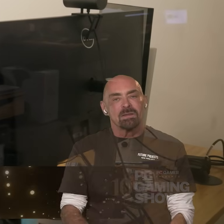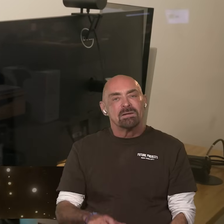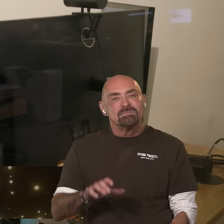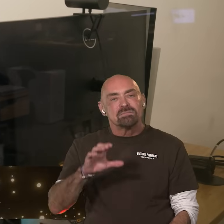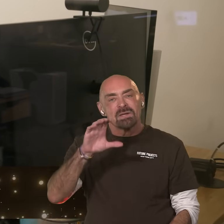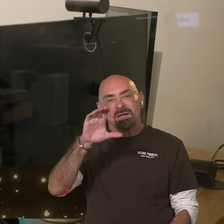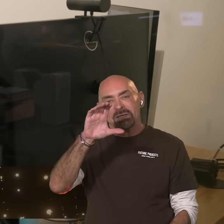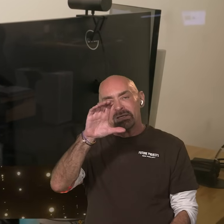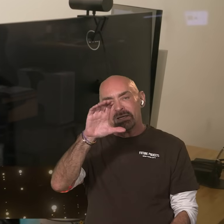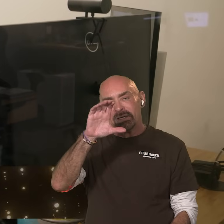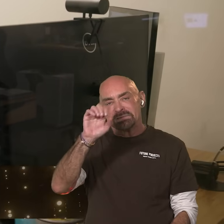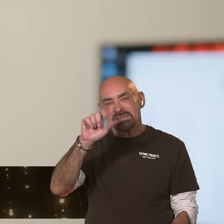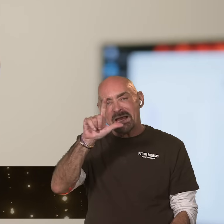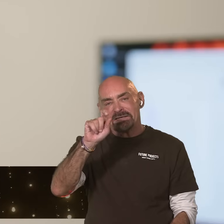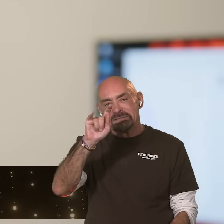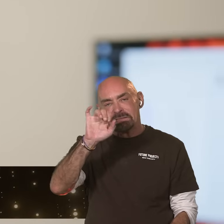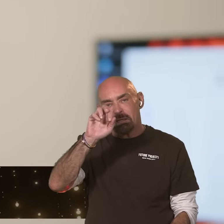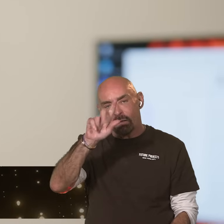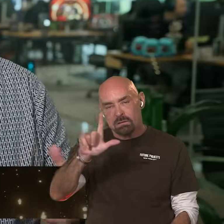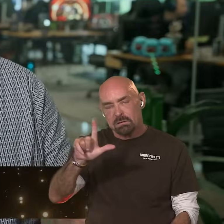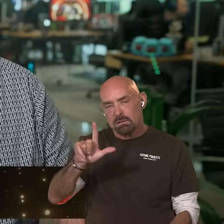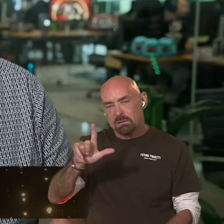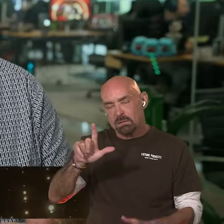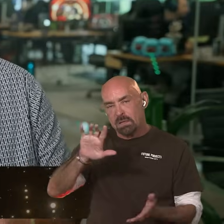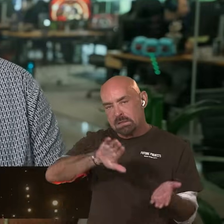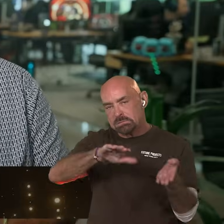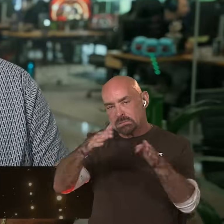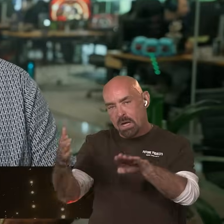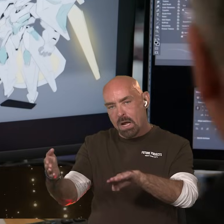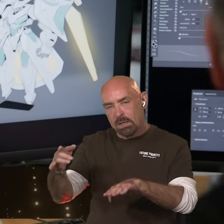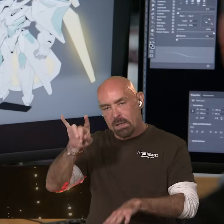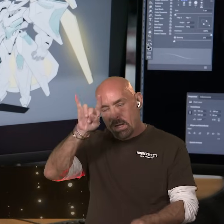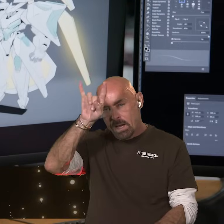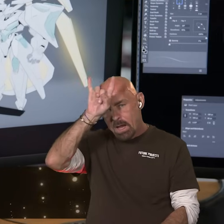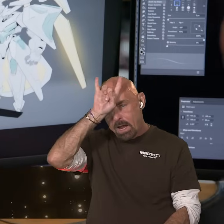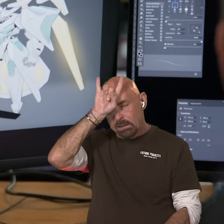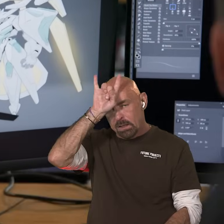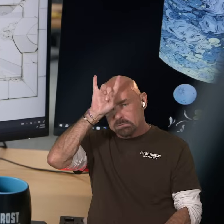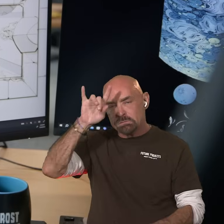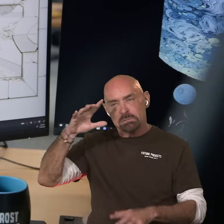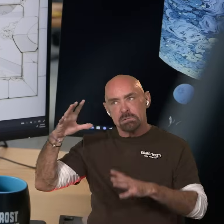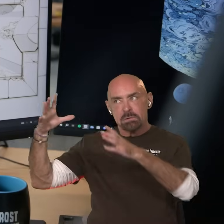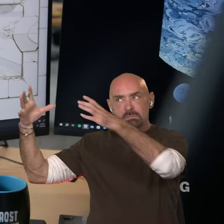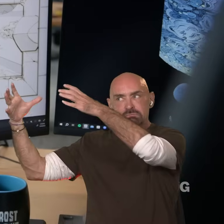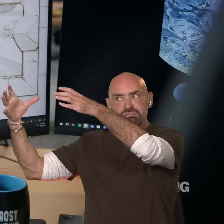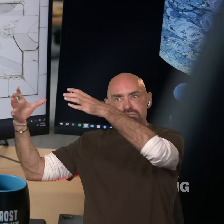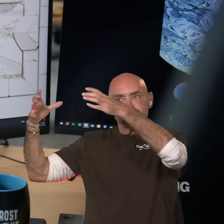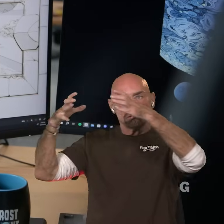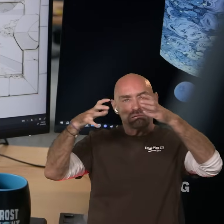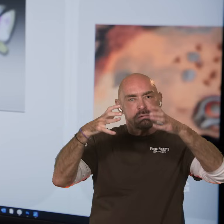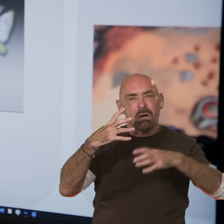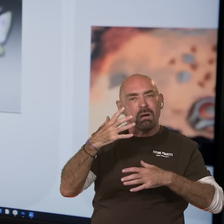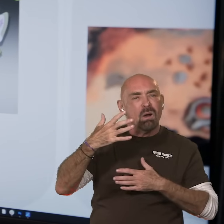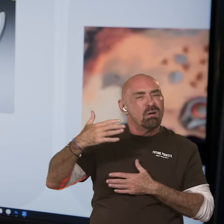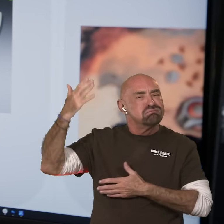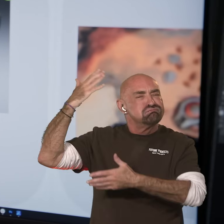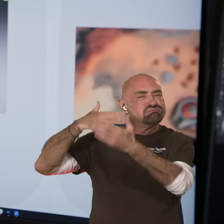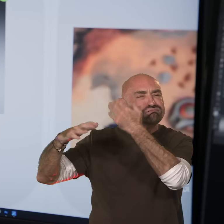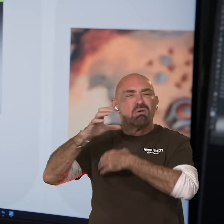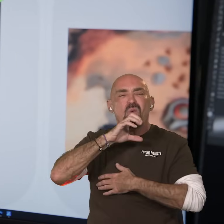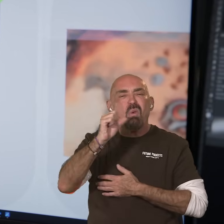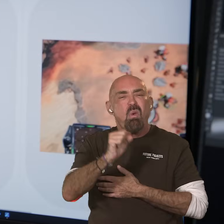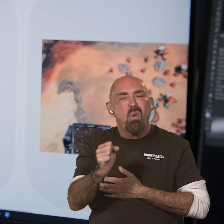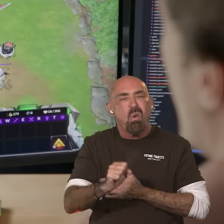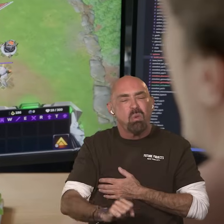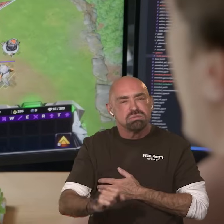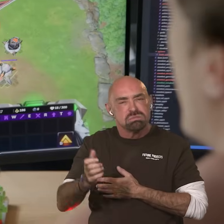The Celestial Armada is this dying alien race that is moving through the galaxy, and they are ancient beings that stretch